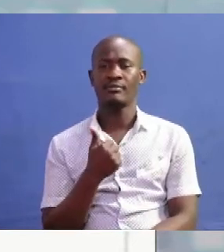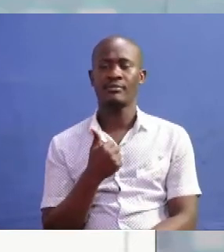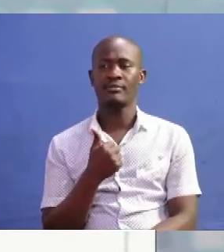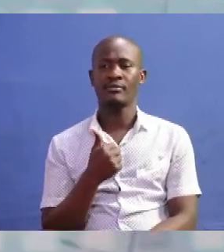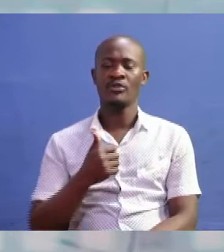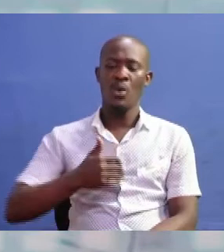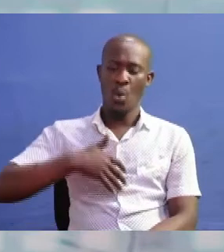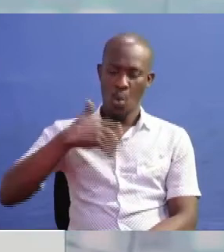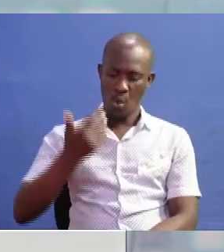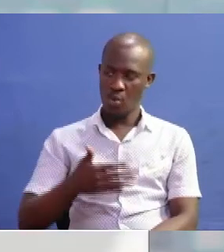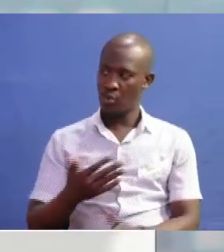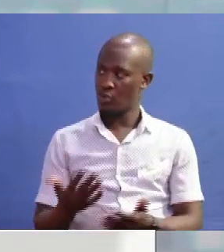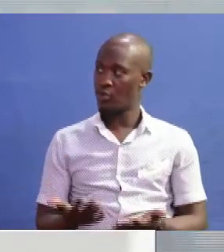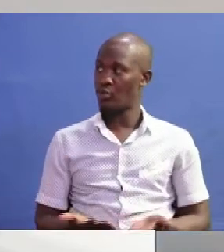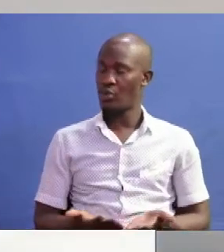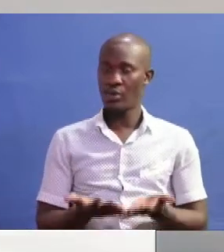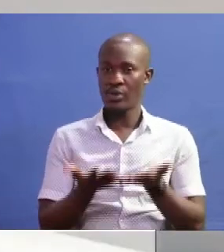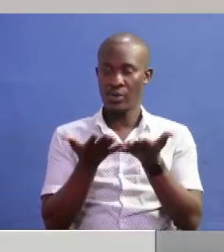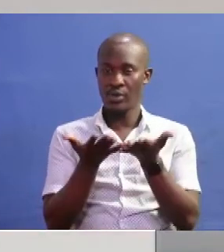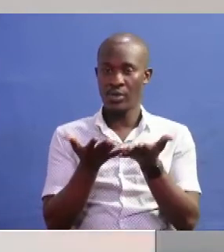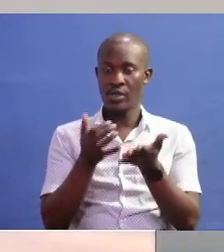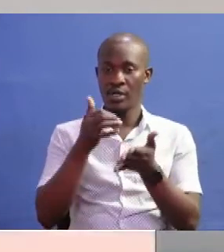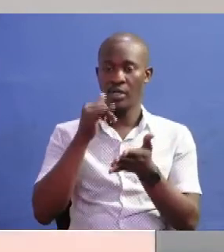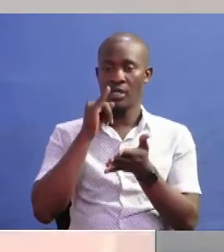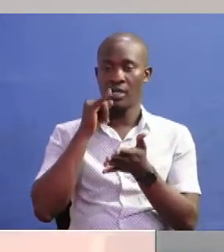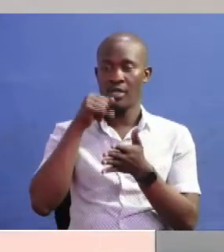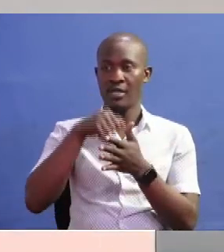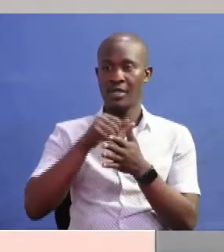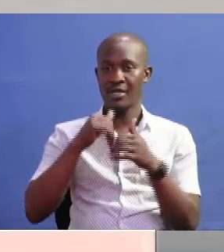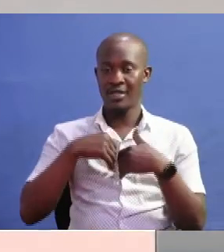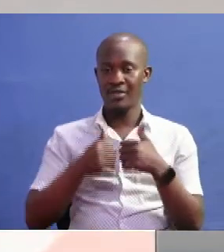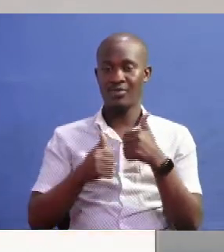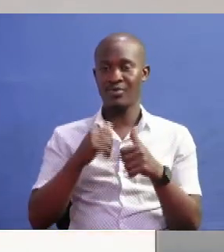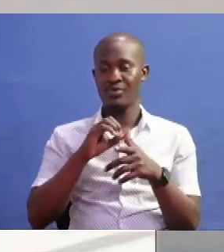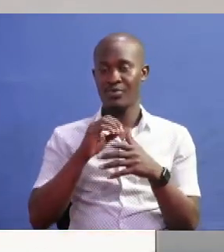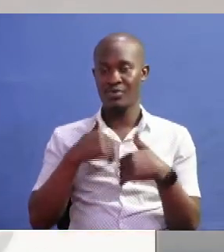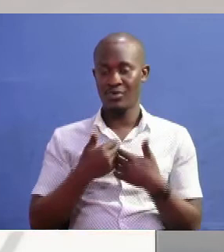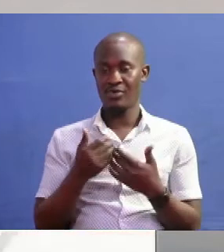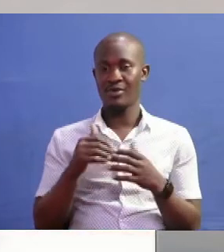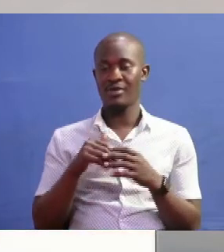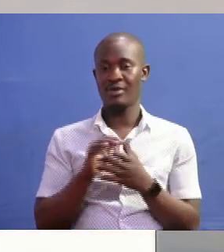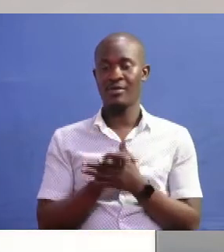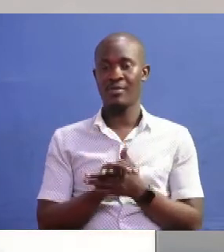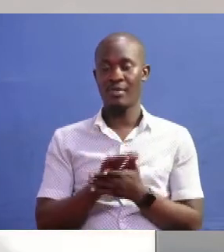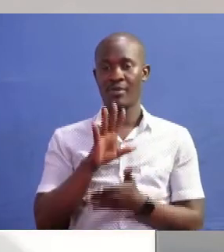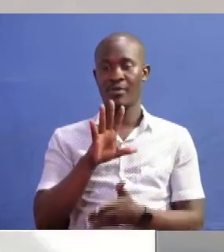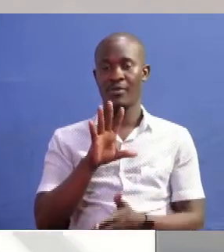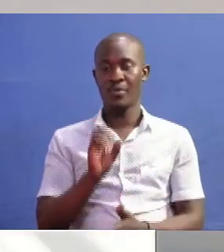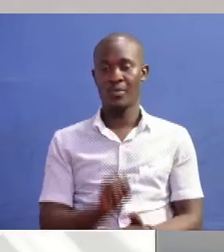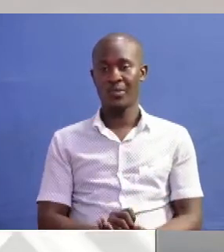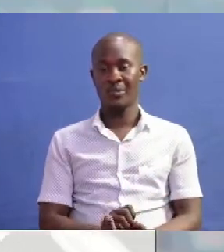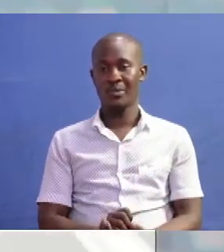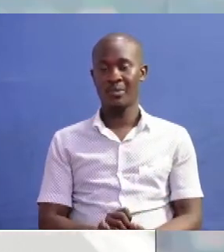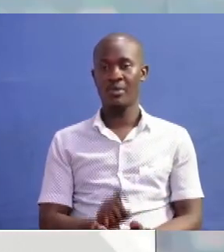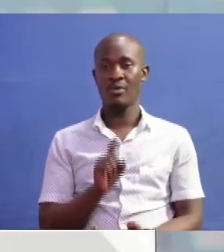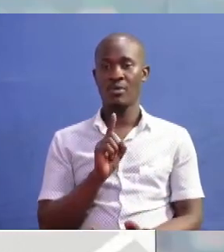always encourage people to... Where? In which inlet or outlet? That 500 or 1,000 Kenya shillings? Yes, one